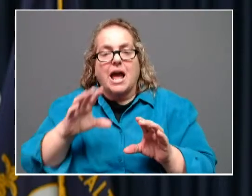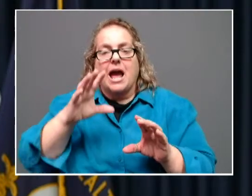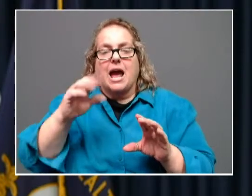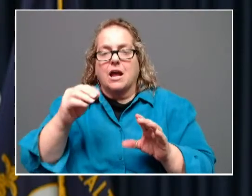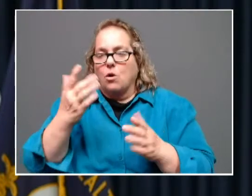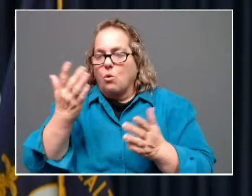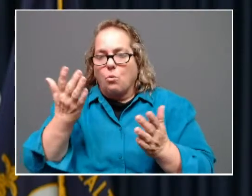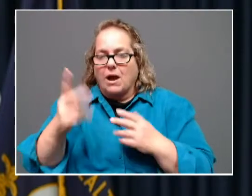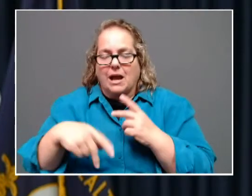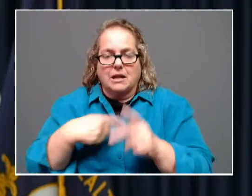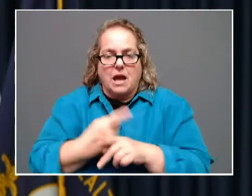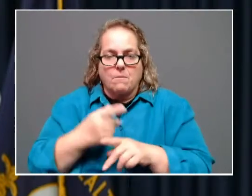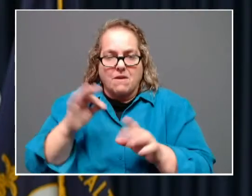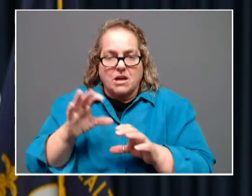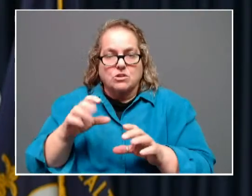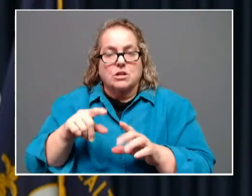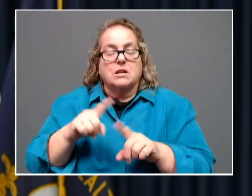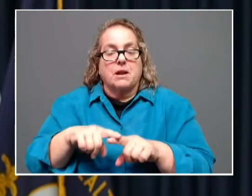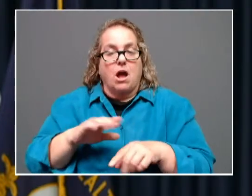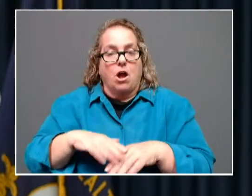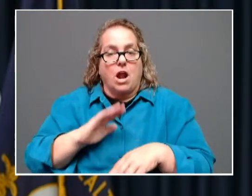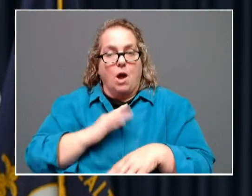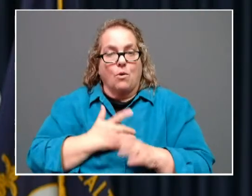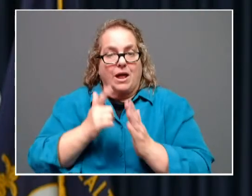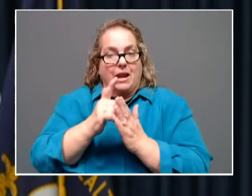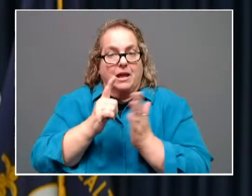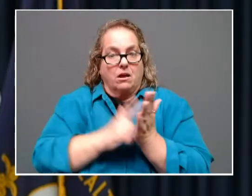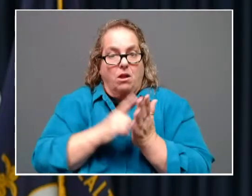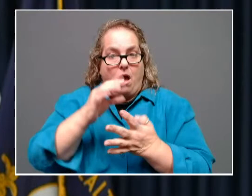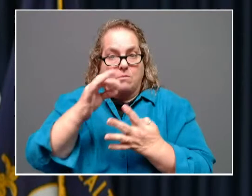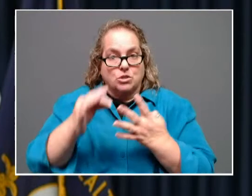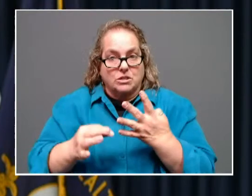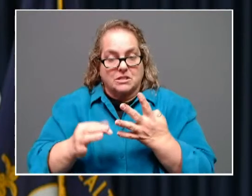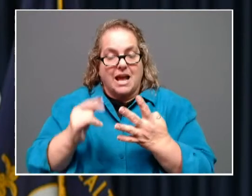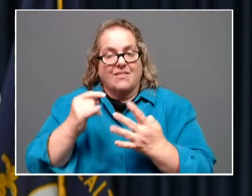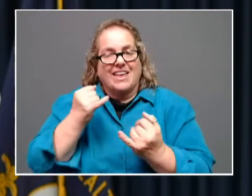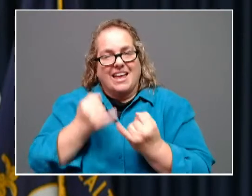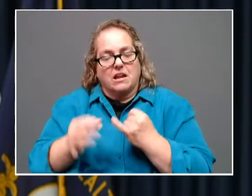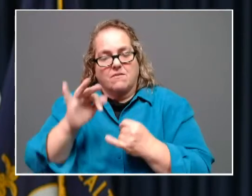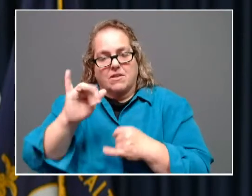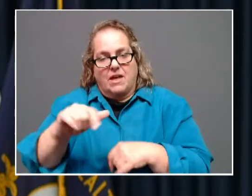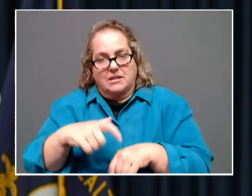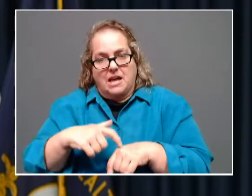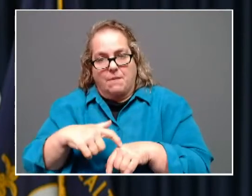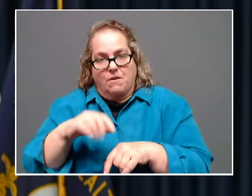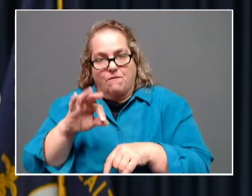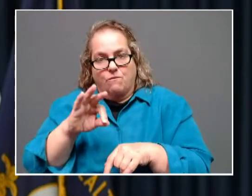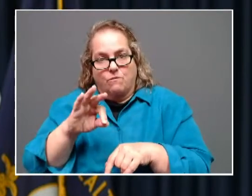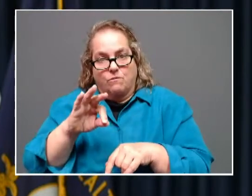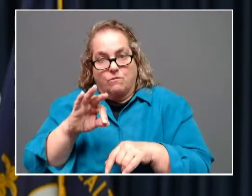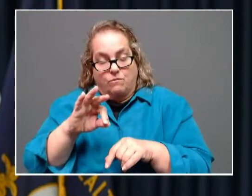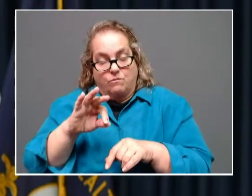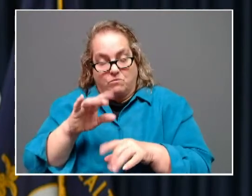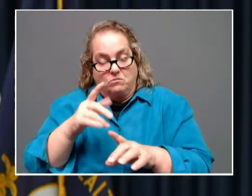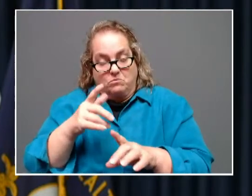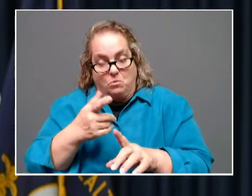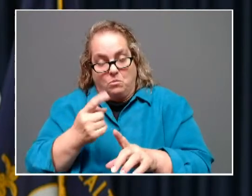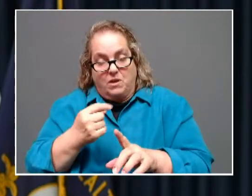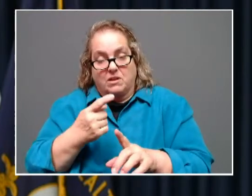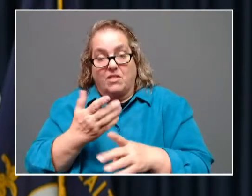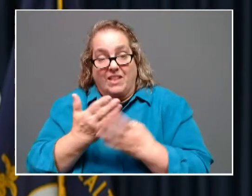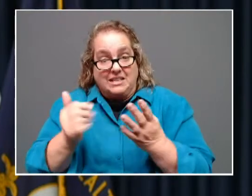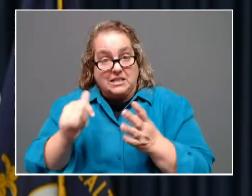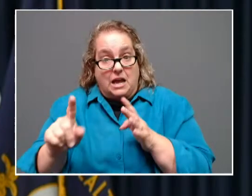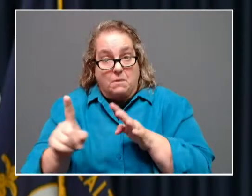on our legal options, you know, at the end of that time frame. Now, things could arise that we have to take a